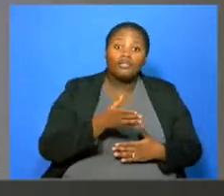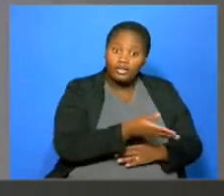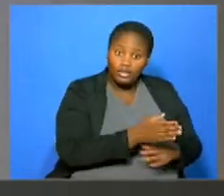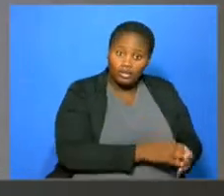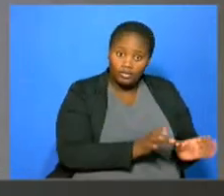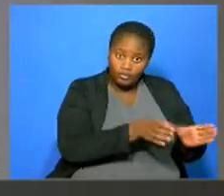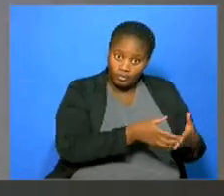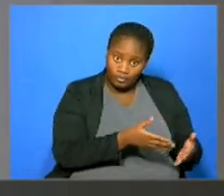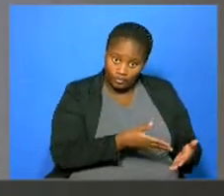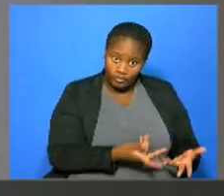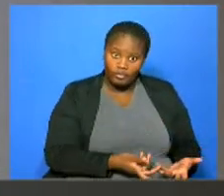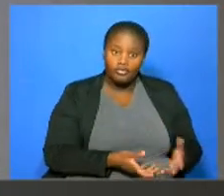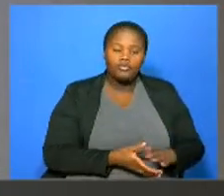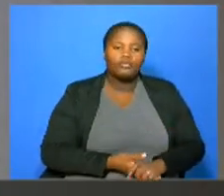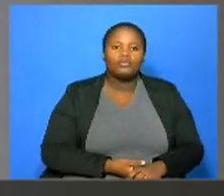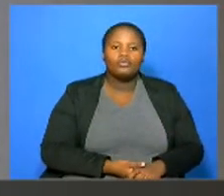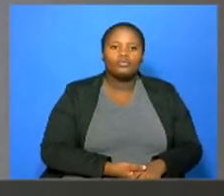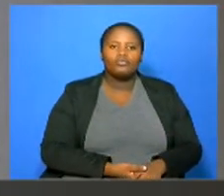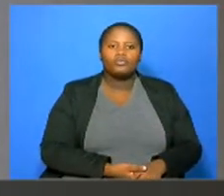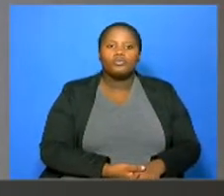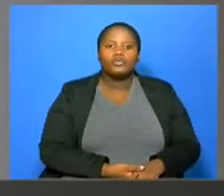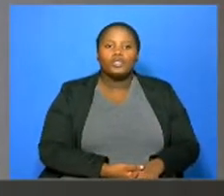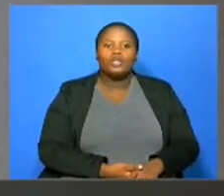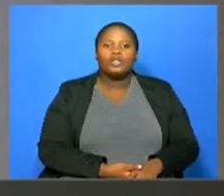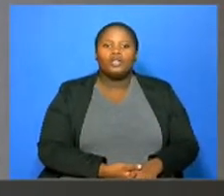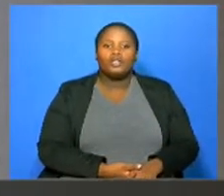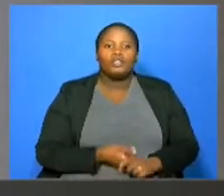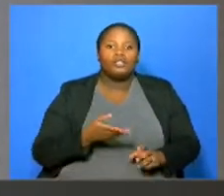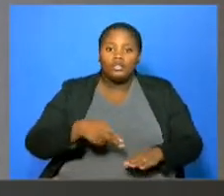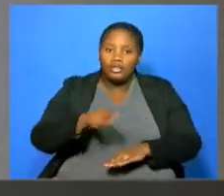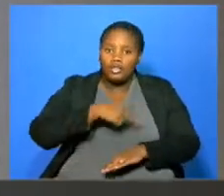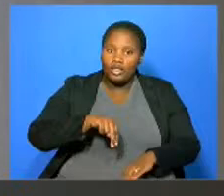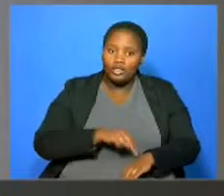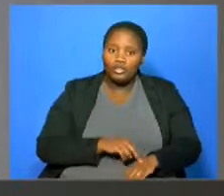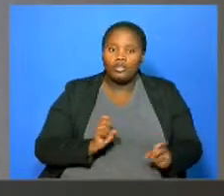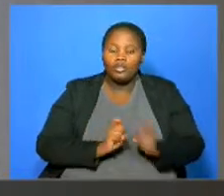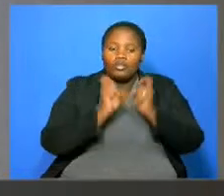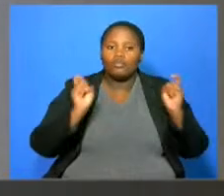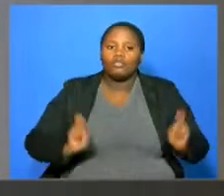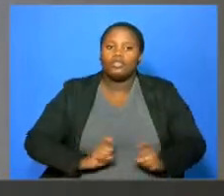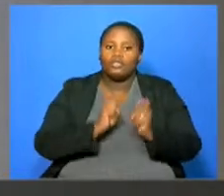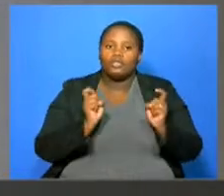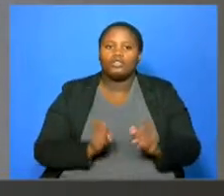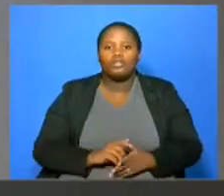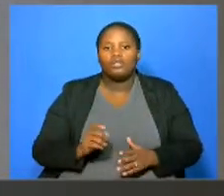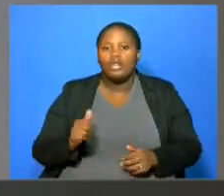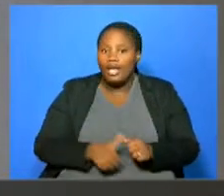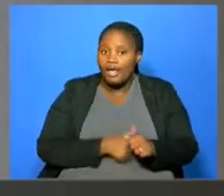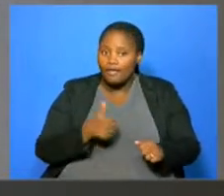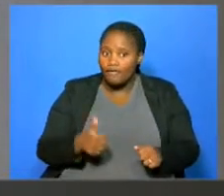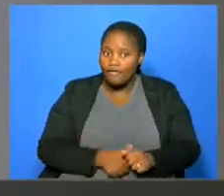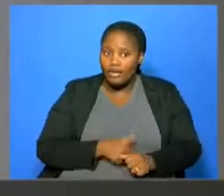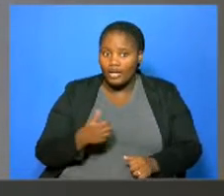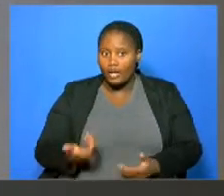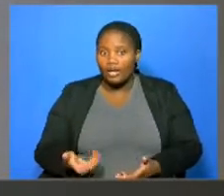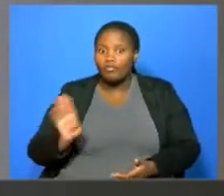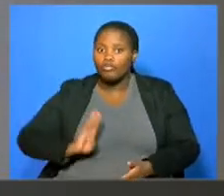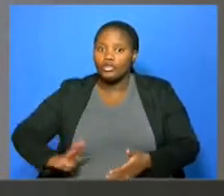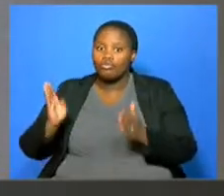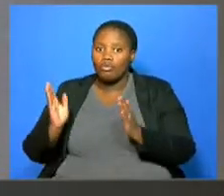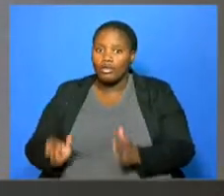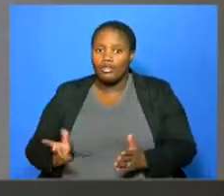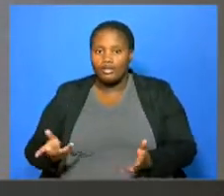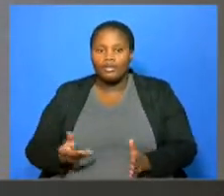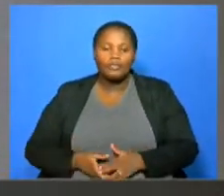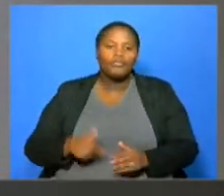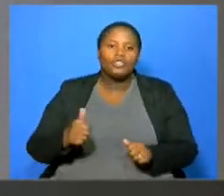After high school is simulated. And then there's going to be a national competition where every Botswana